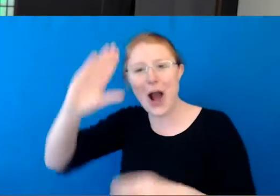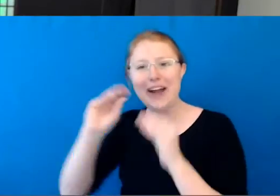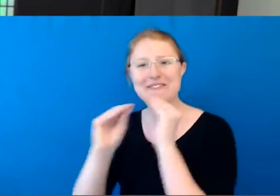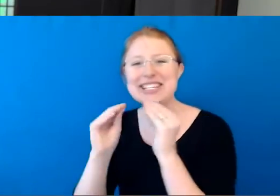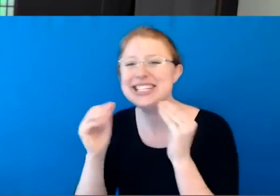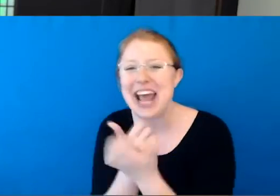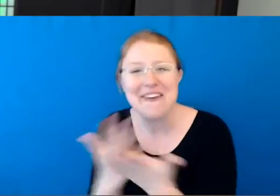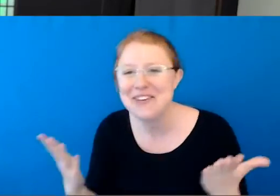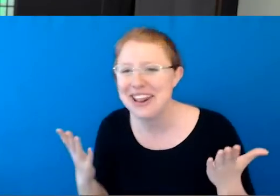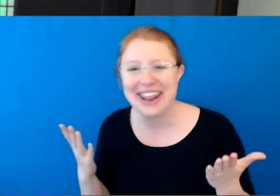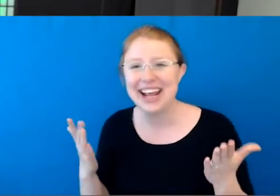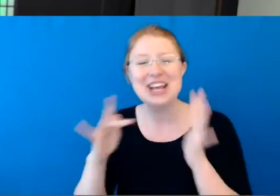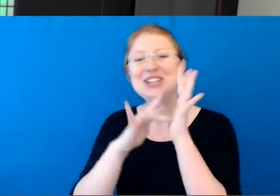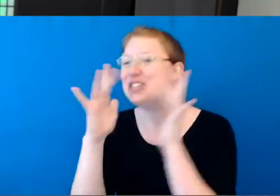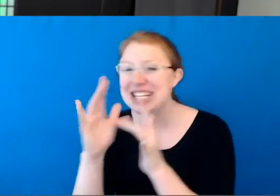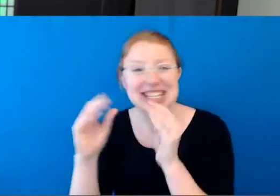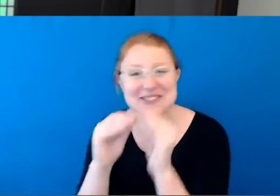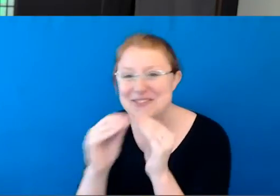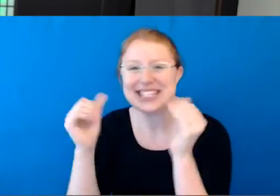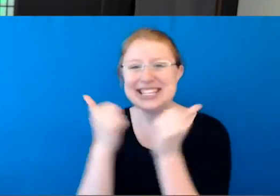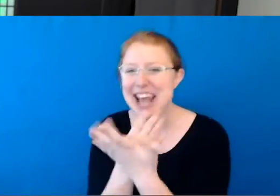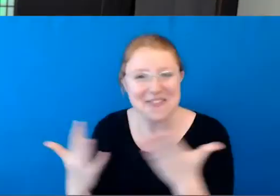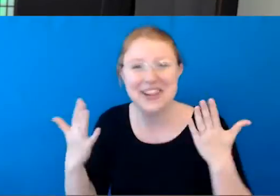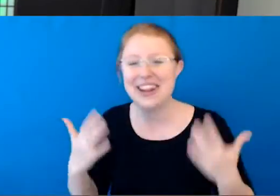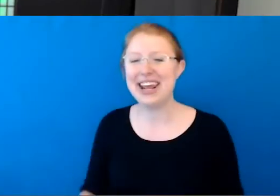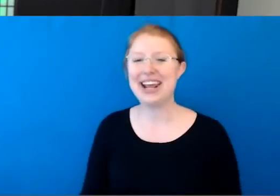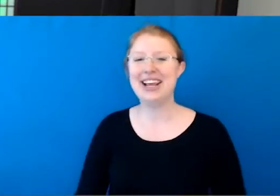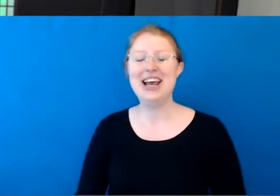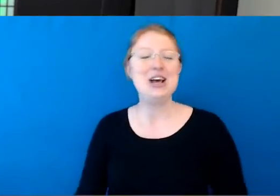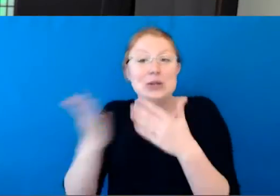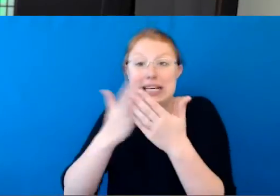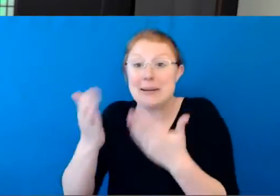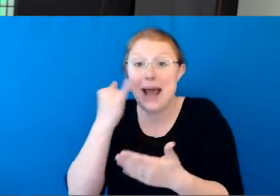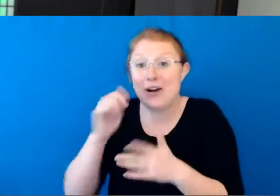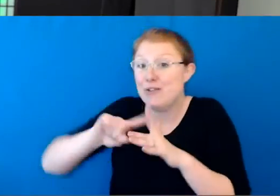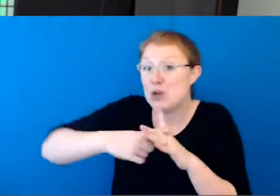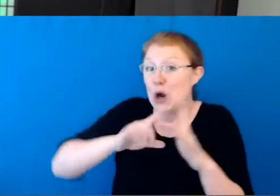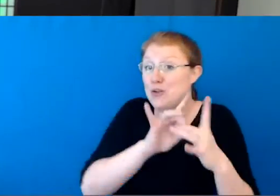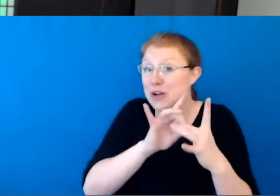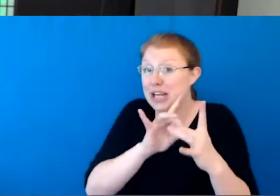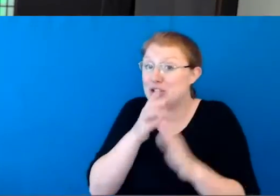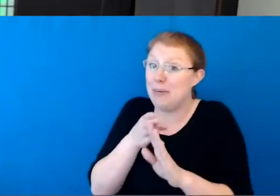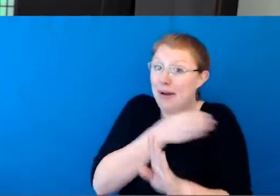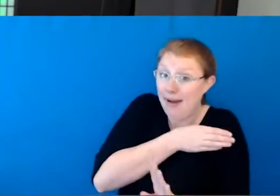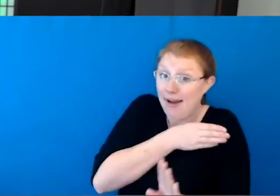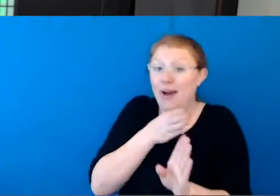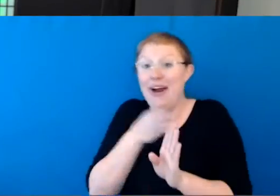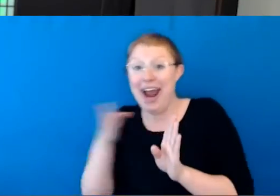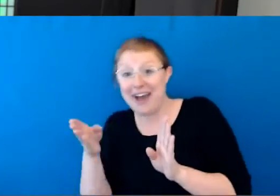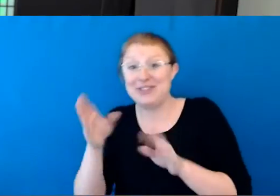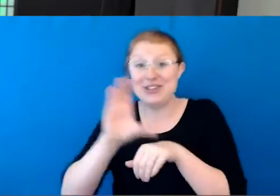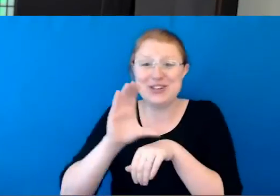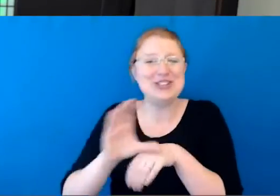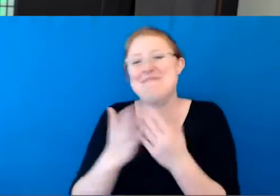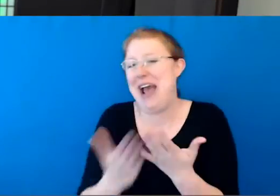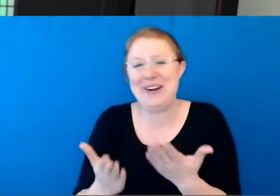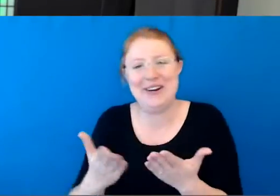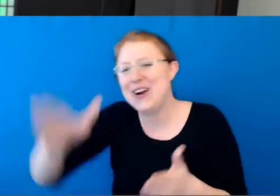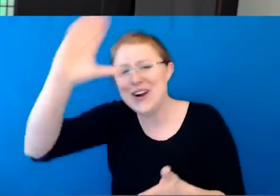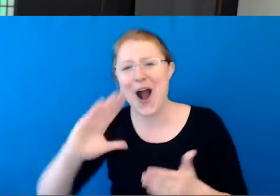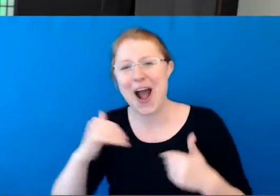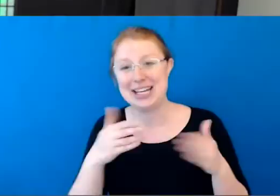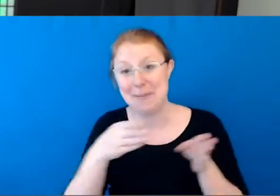redeemer. So regardless of where you started in a relationship, God has it under control. But if you're looking, let me suggest to you